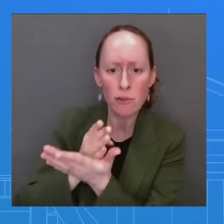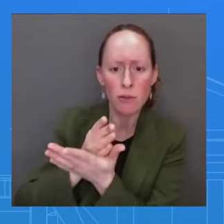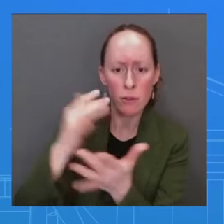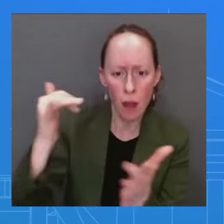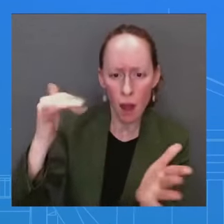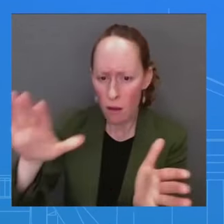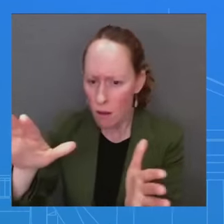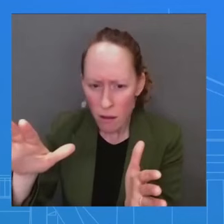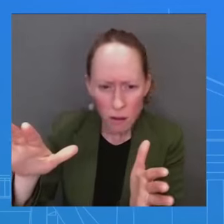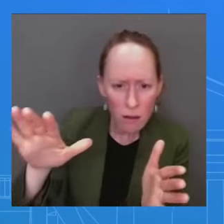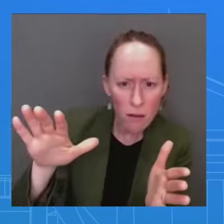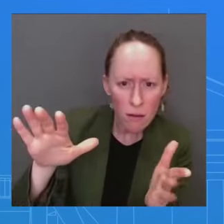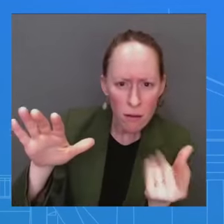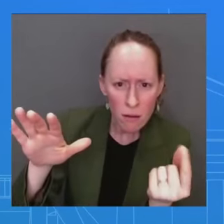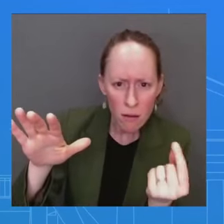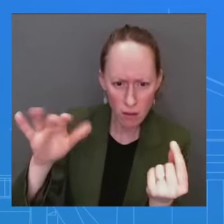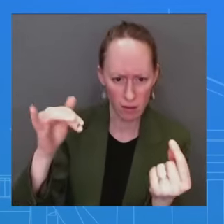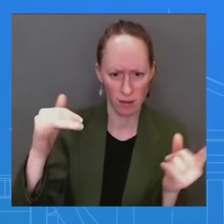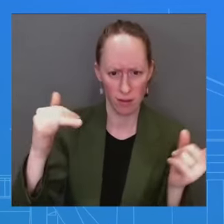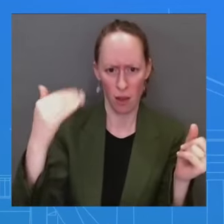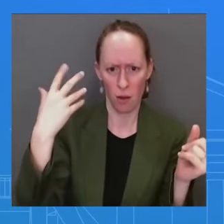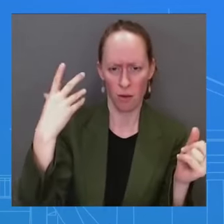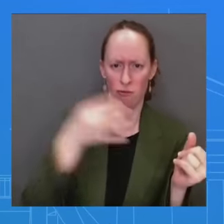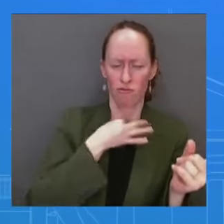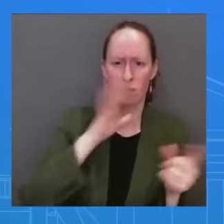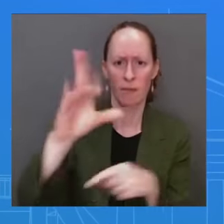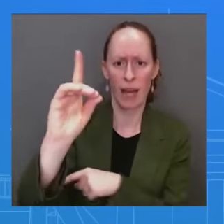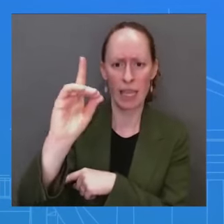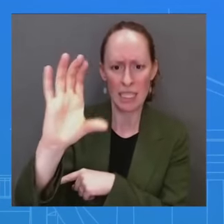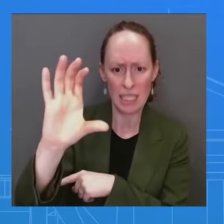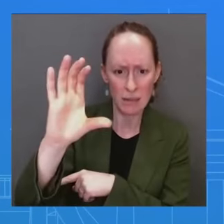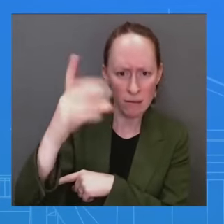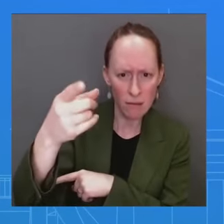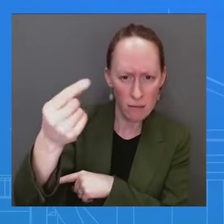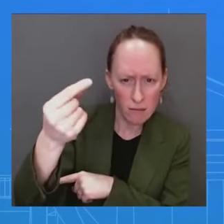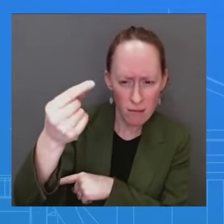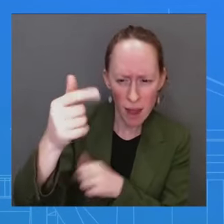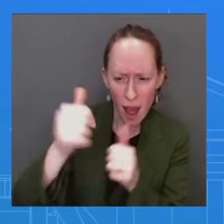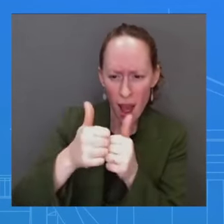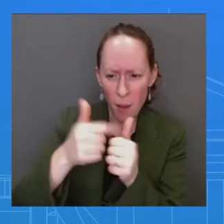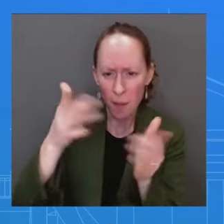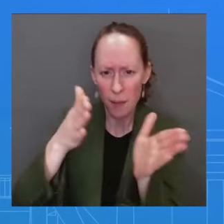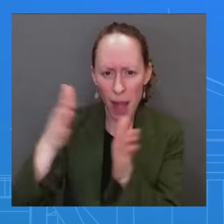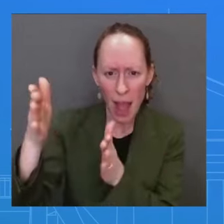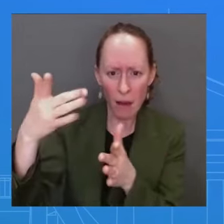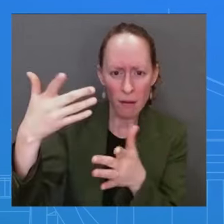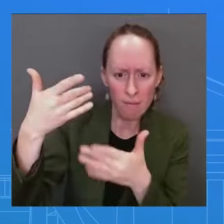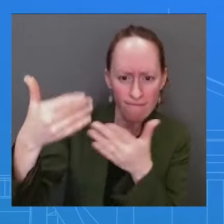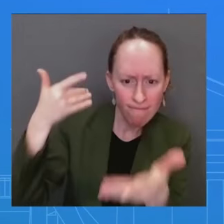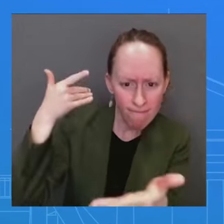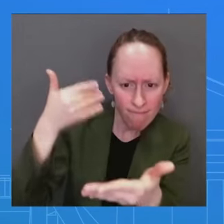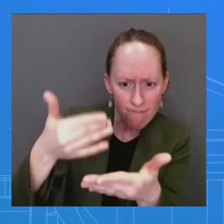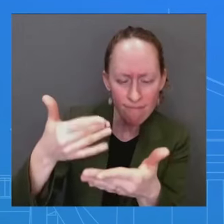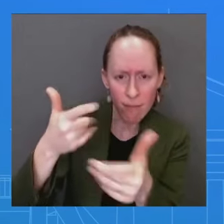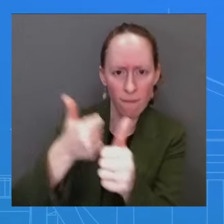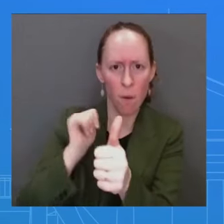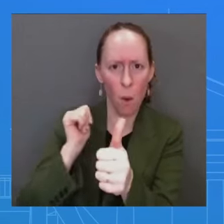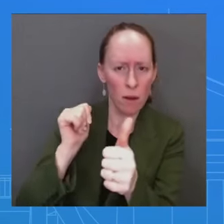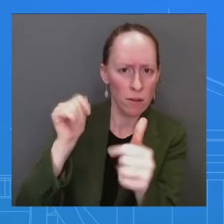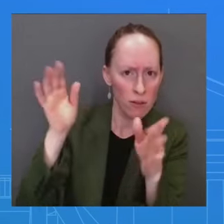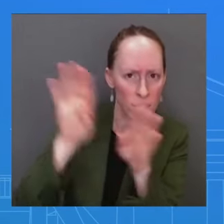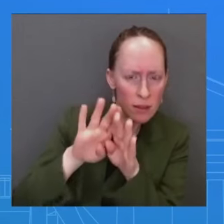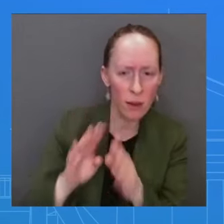Washington, about these short-term punting of dealing with this? Look, I agree. This kicking the can down the road is not the way that Congress